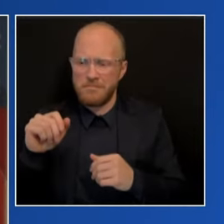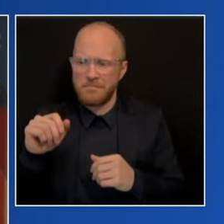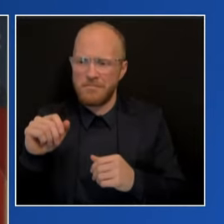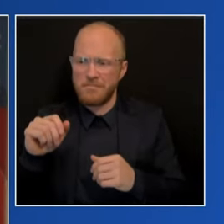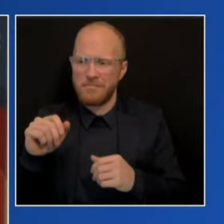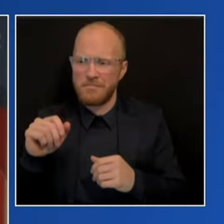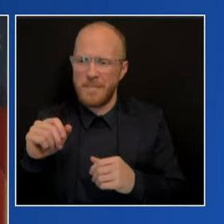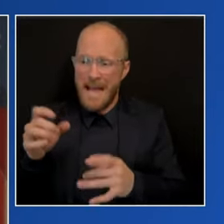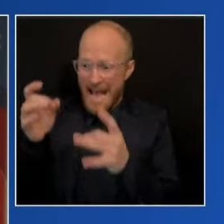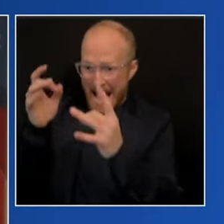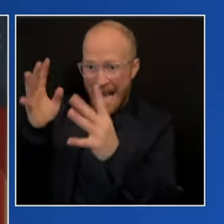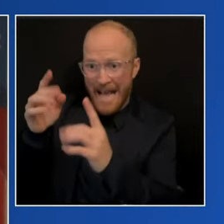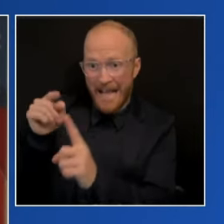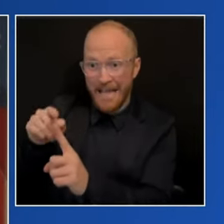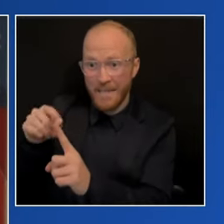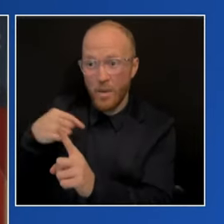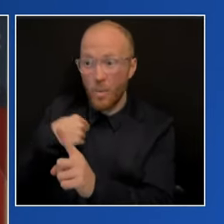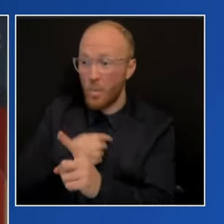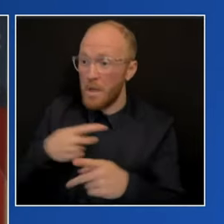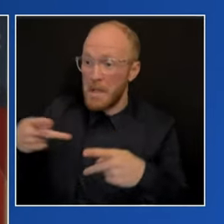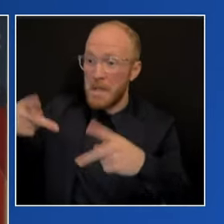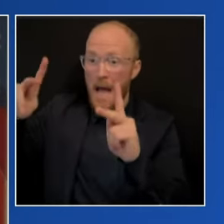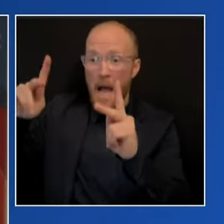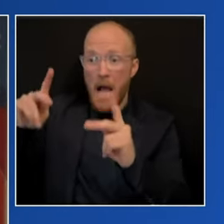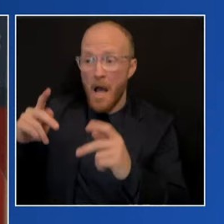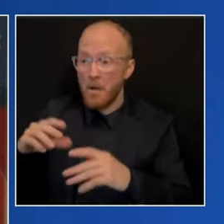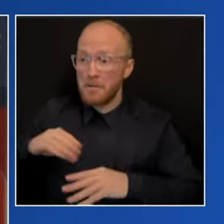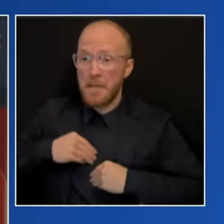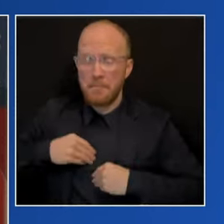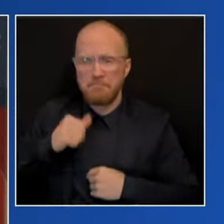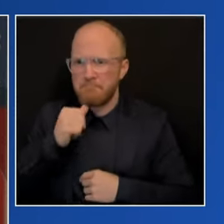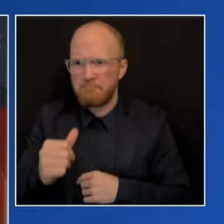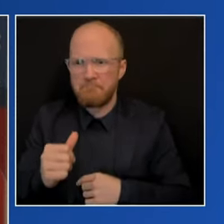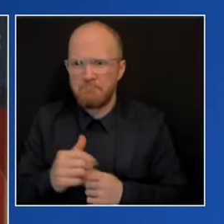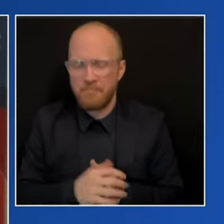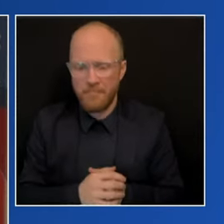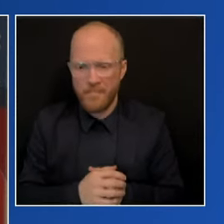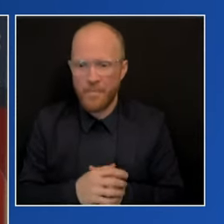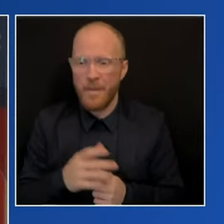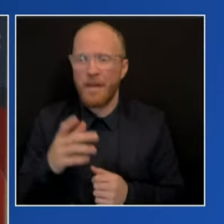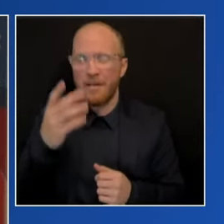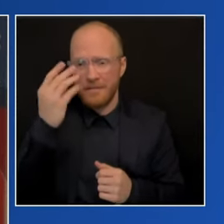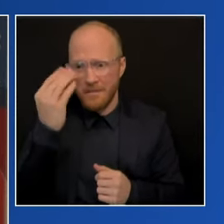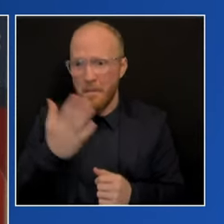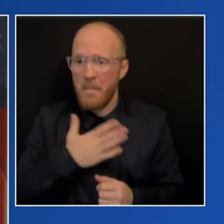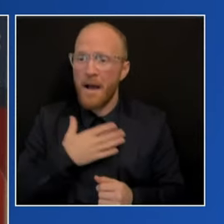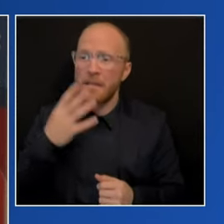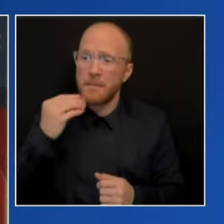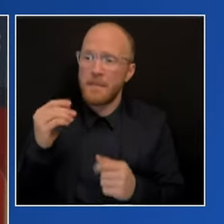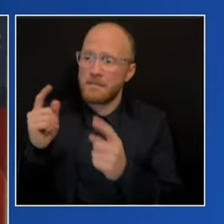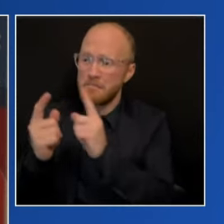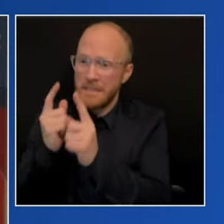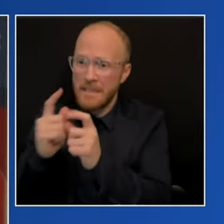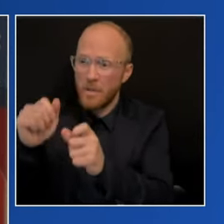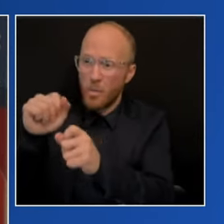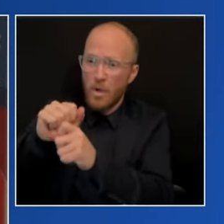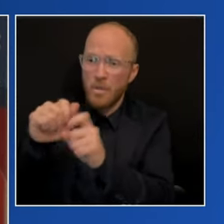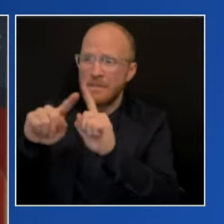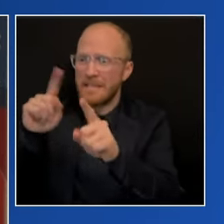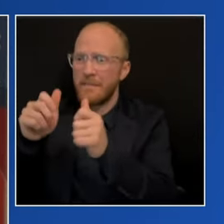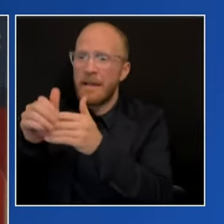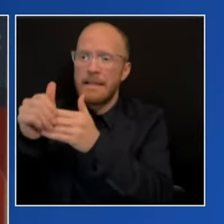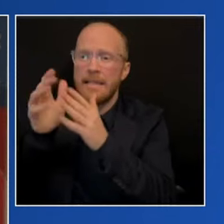harbor. I tell you from my experience working with leaders around the world, and I mean this sincerely, not a